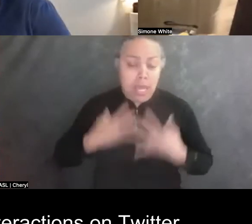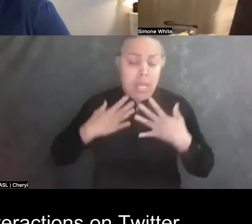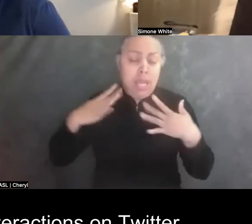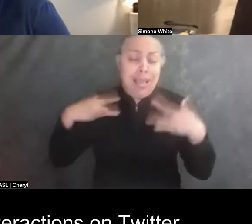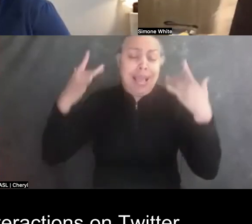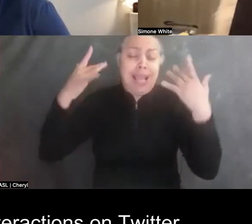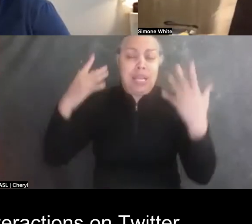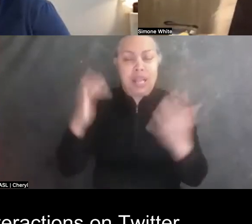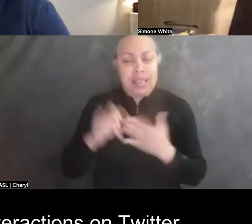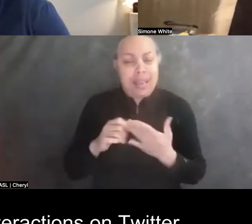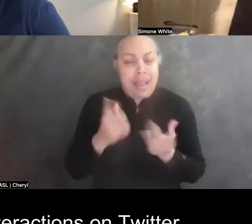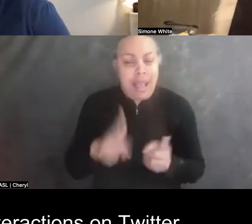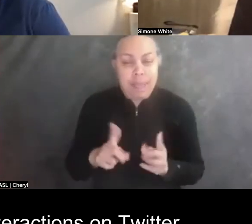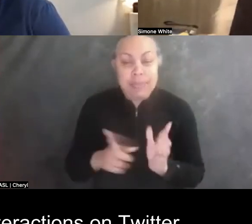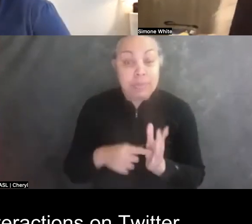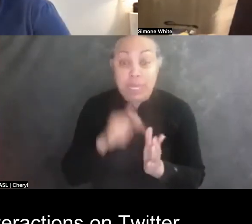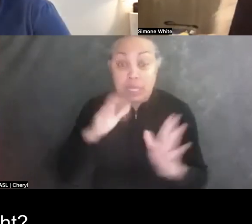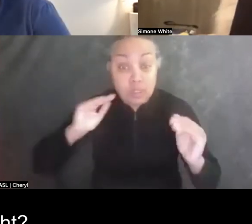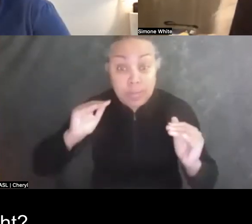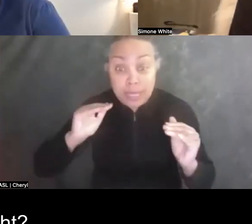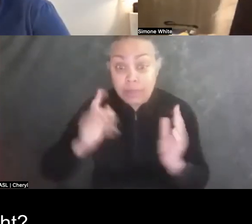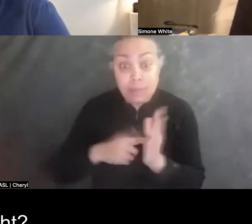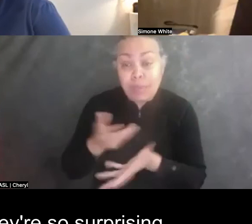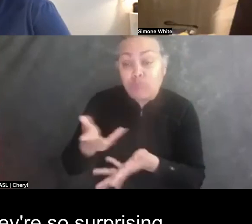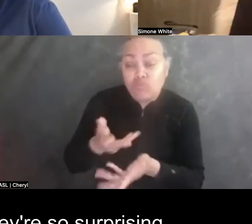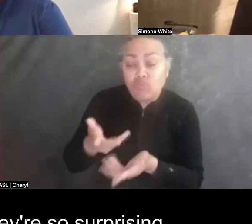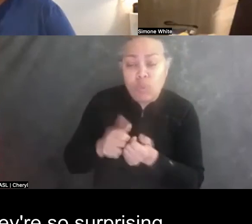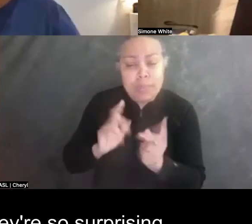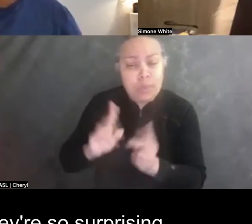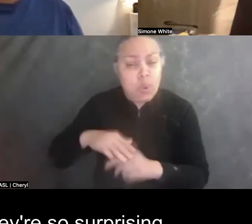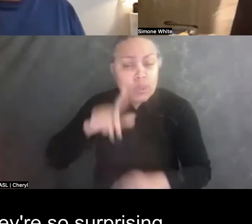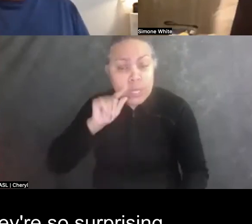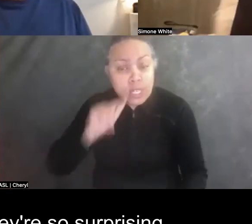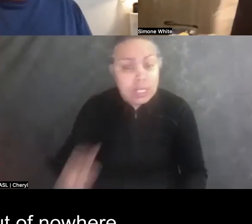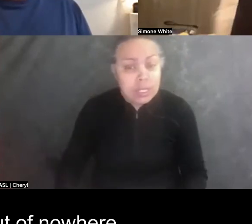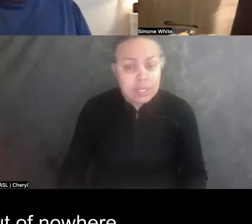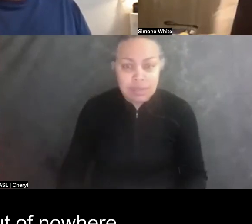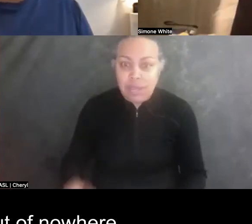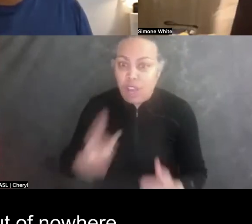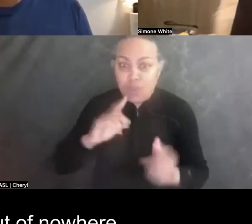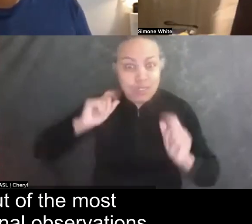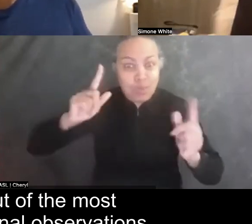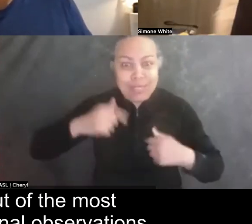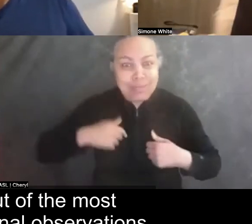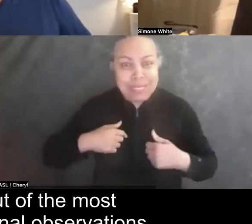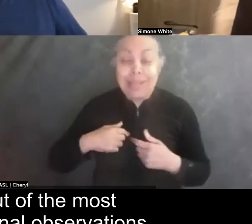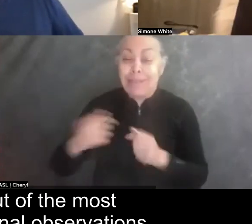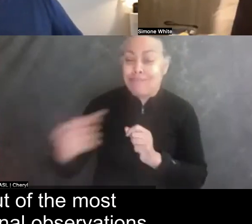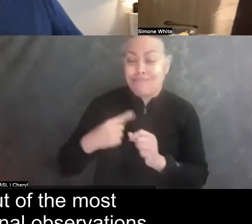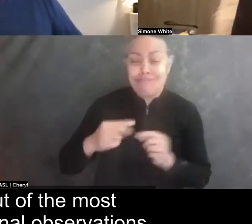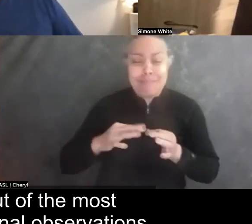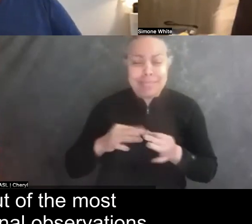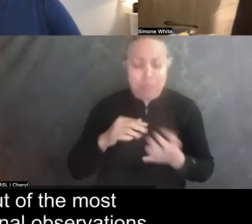unexpected interactions on Twitter, right? In part because they're so surprising. They come out of nowhere. They come out of the